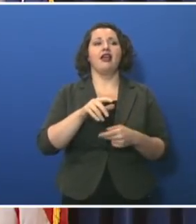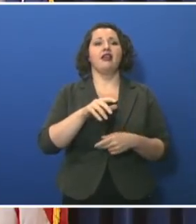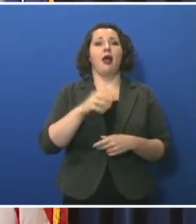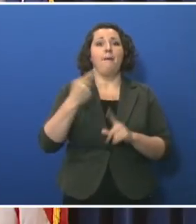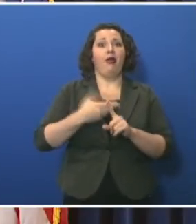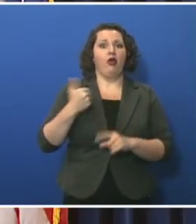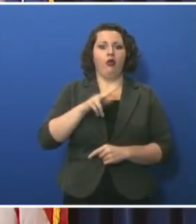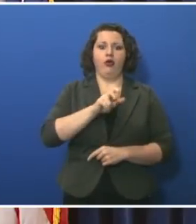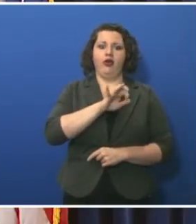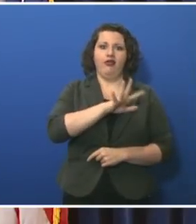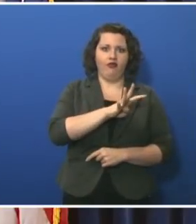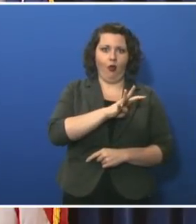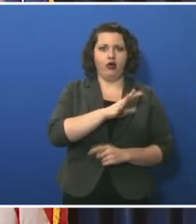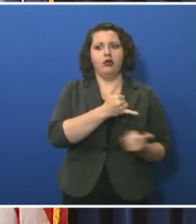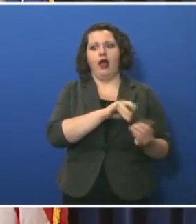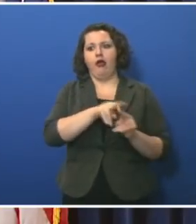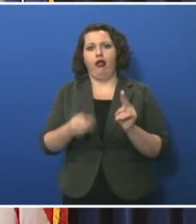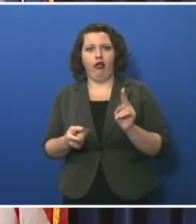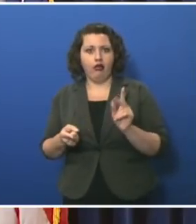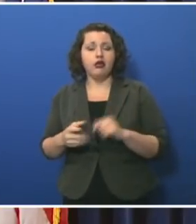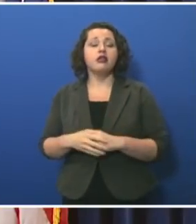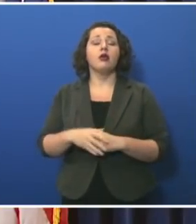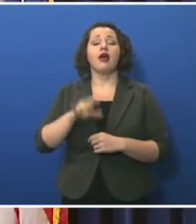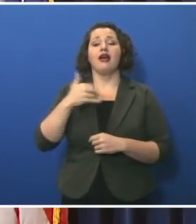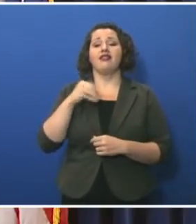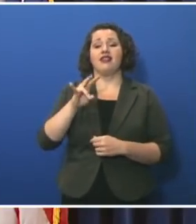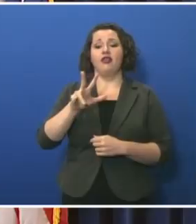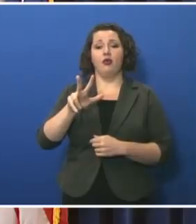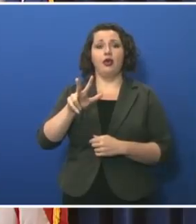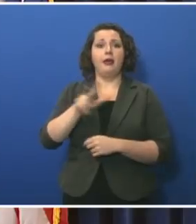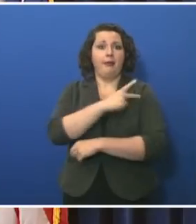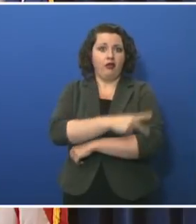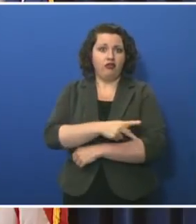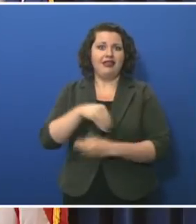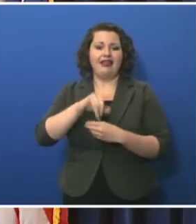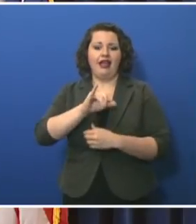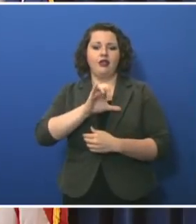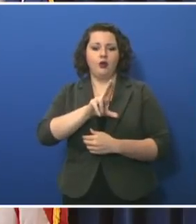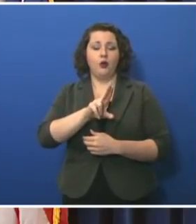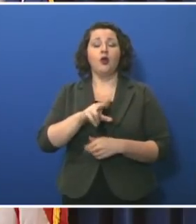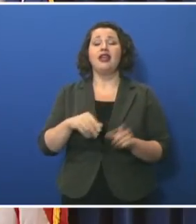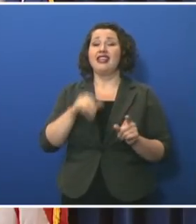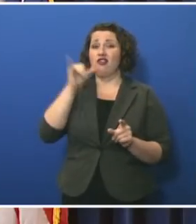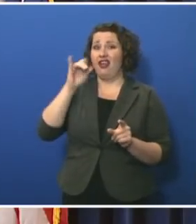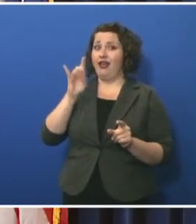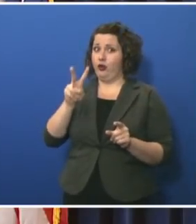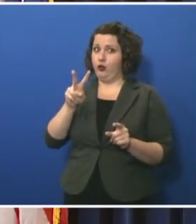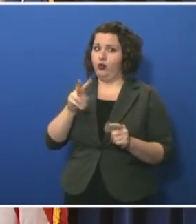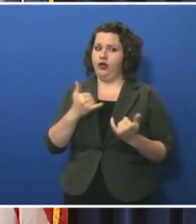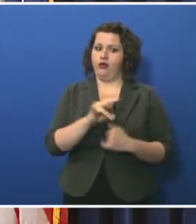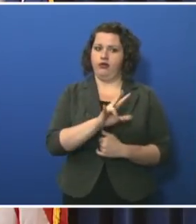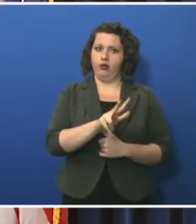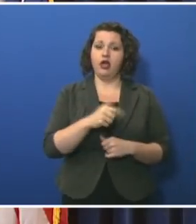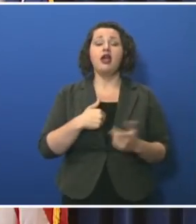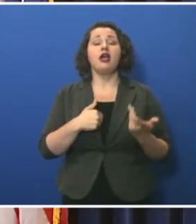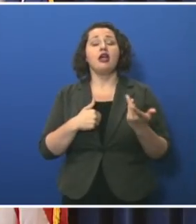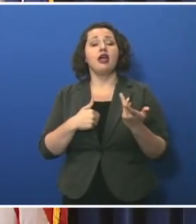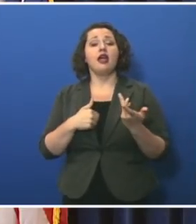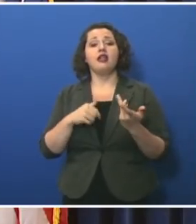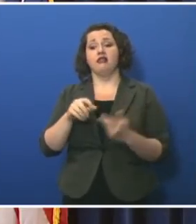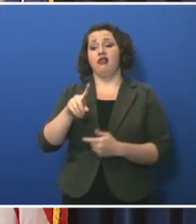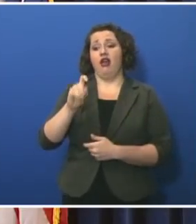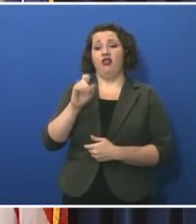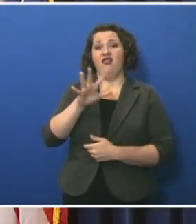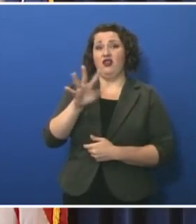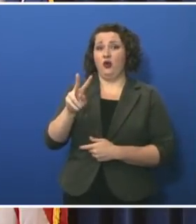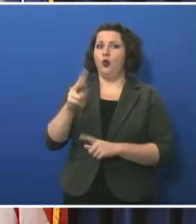month ago. We have 73 patients in the ICU. That's down from 82 yesterday and 152 a